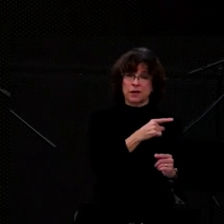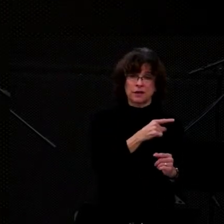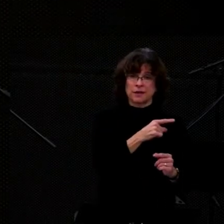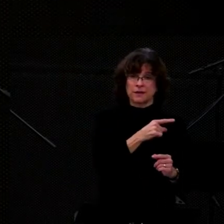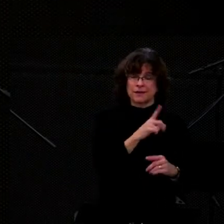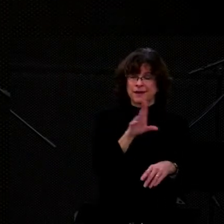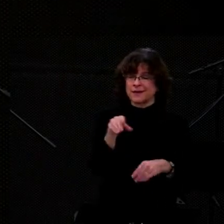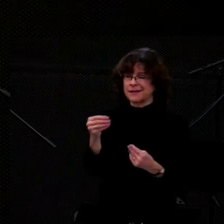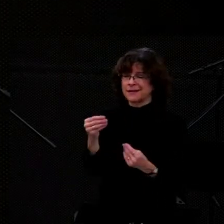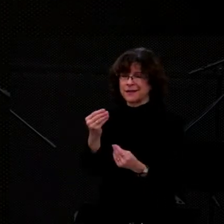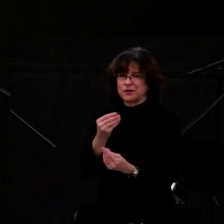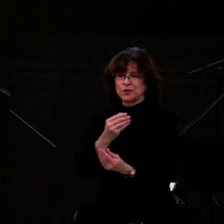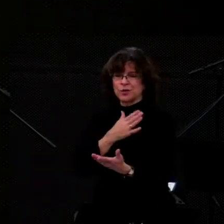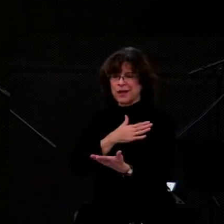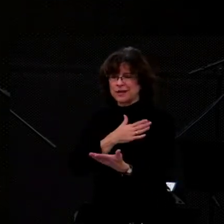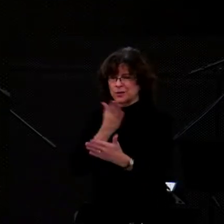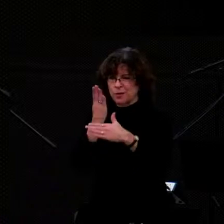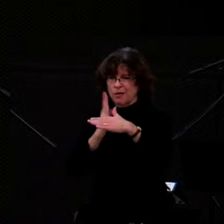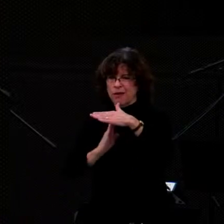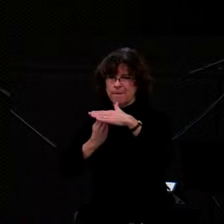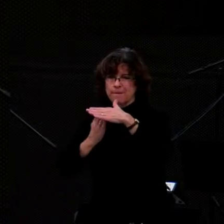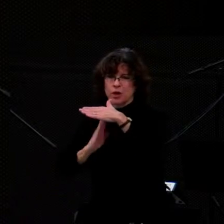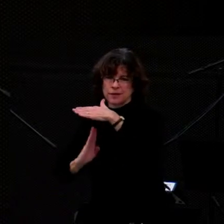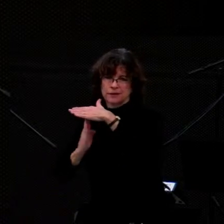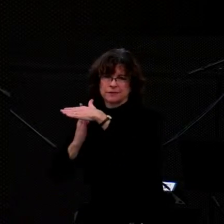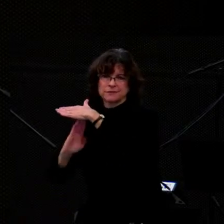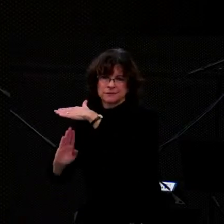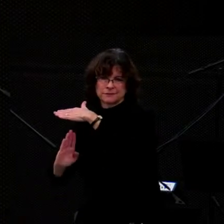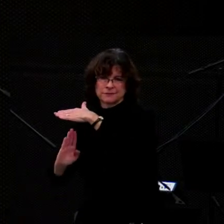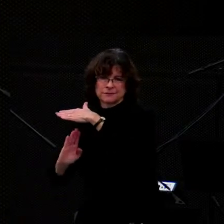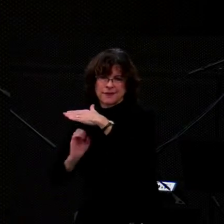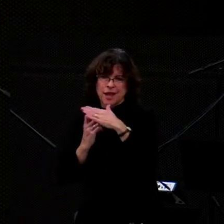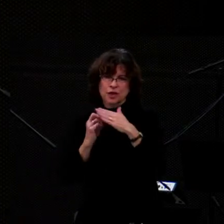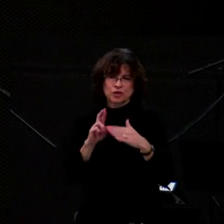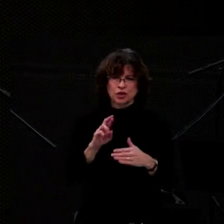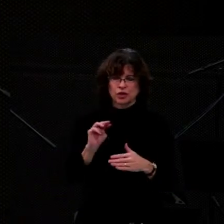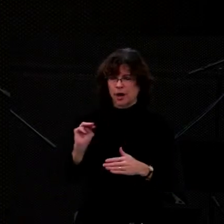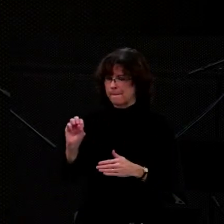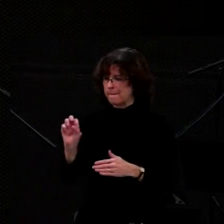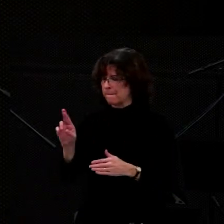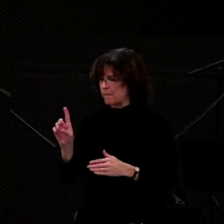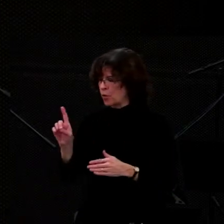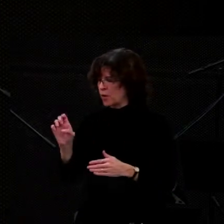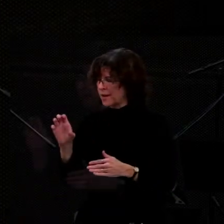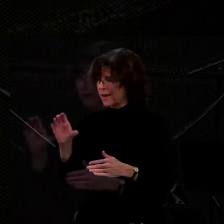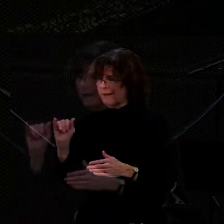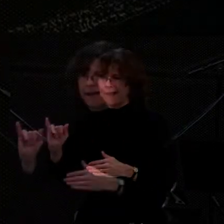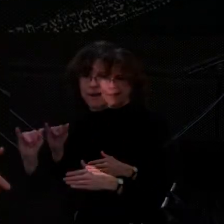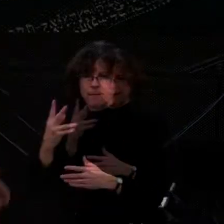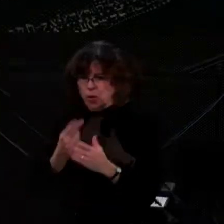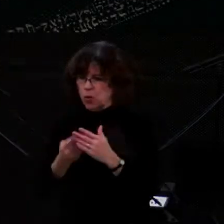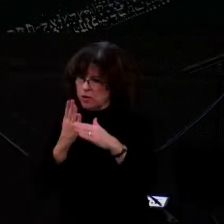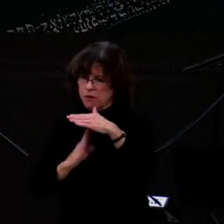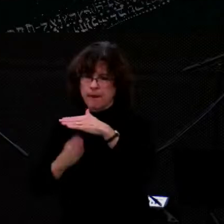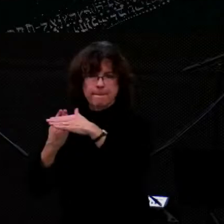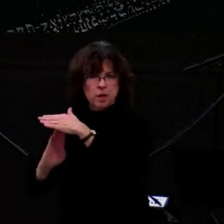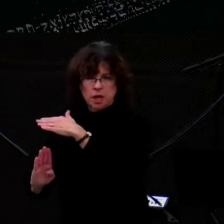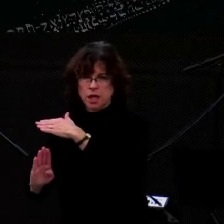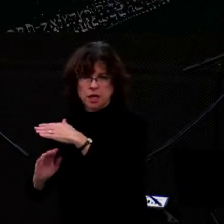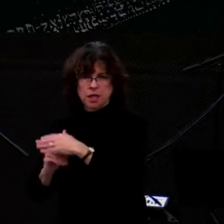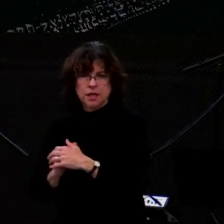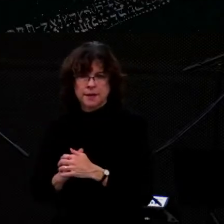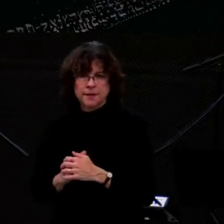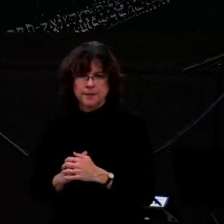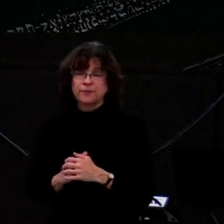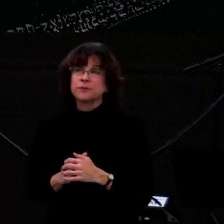gives grace to the humble. If ever a story illustrated a point, it is this one. God actively works against those